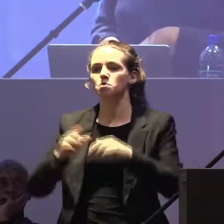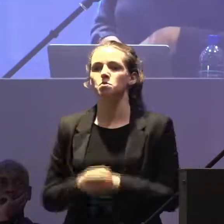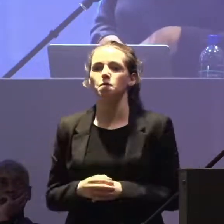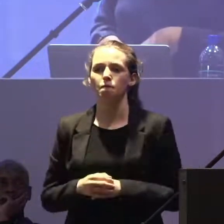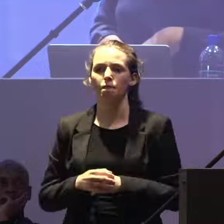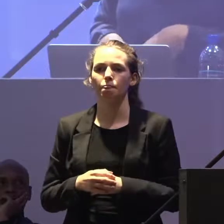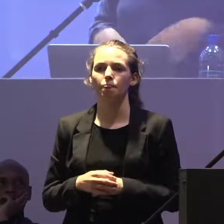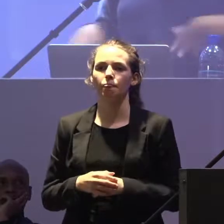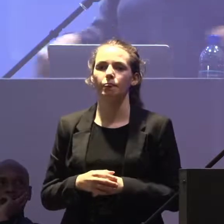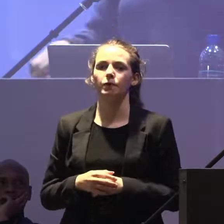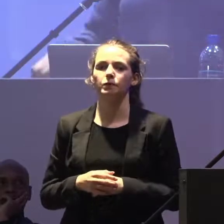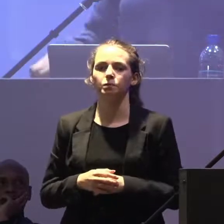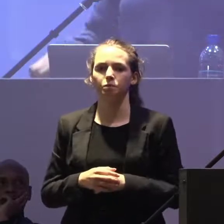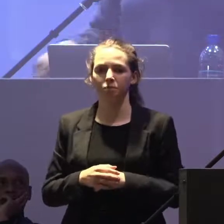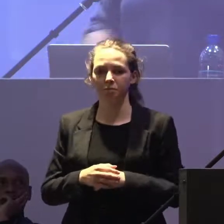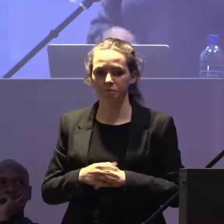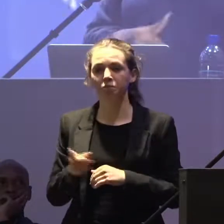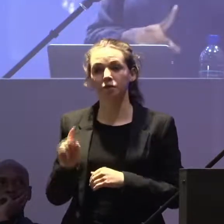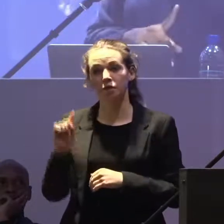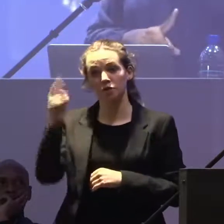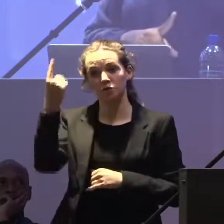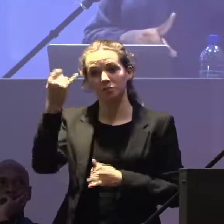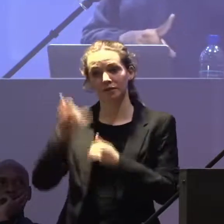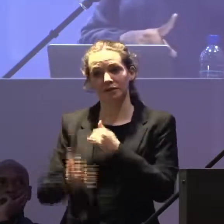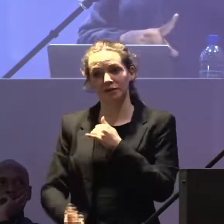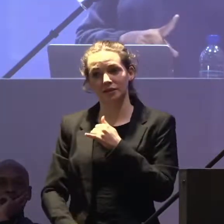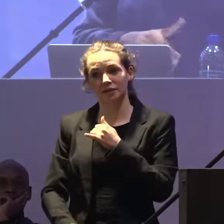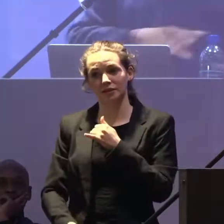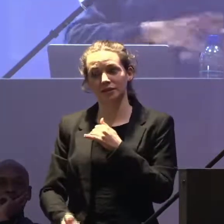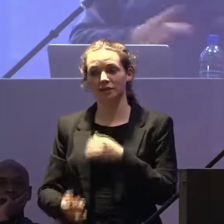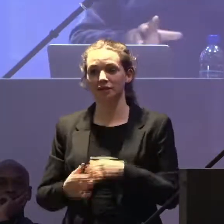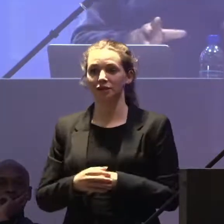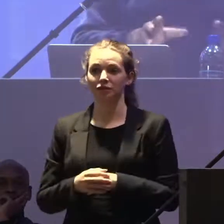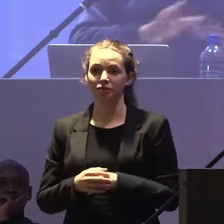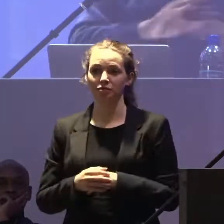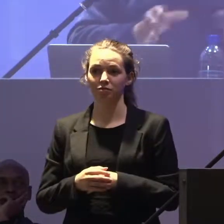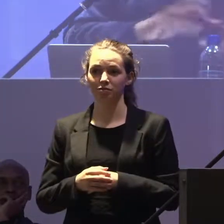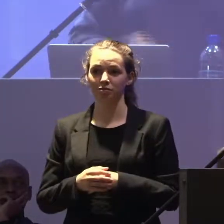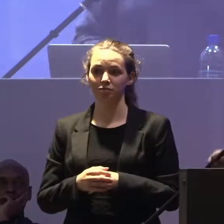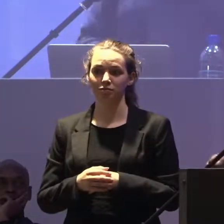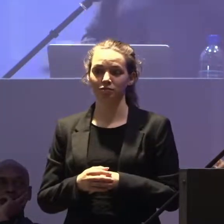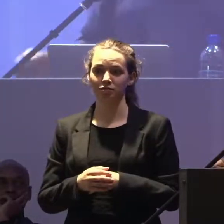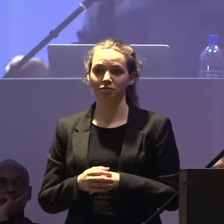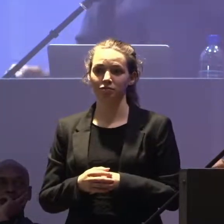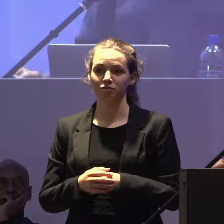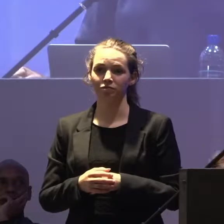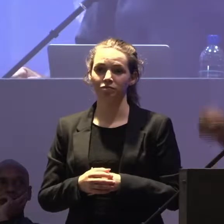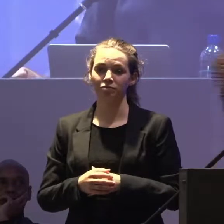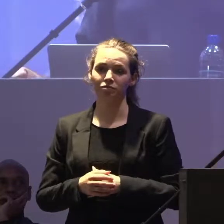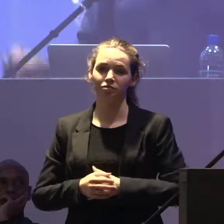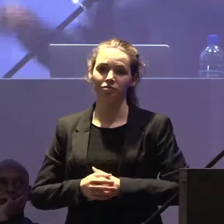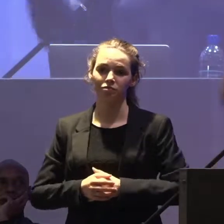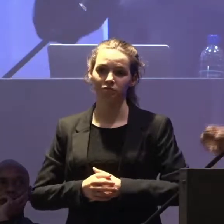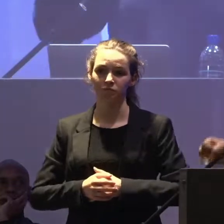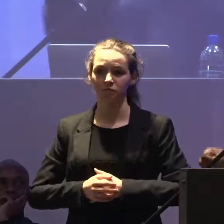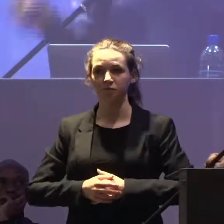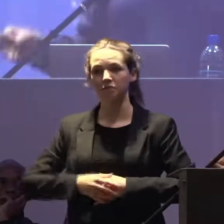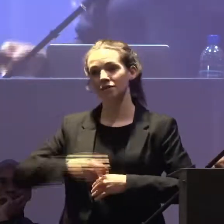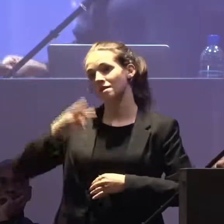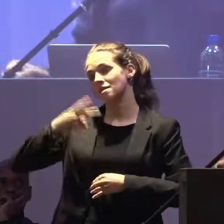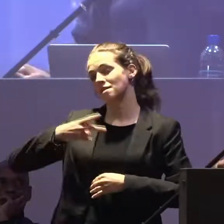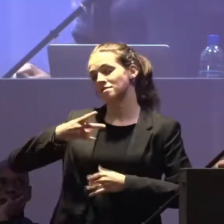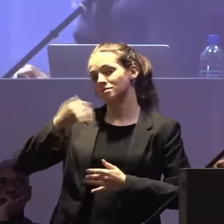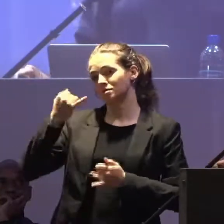Okay? That's the first mistake. The reconnaissance report was wrong. But the second mistake was